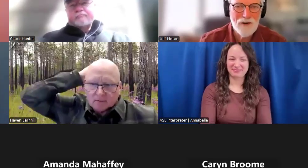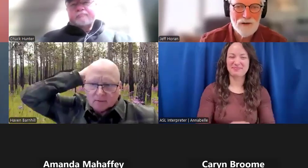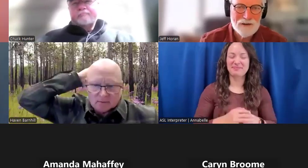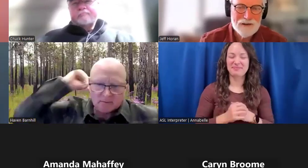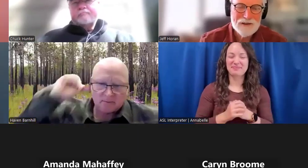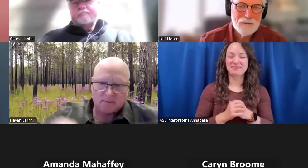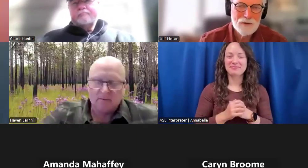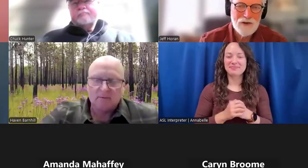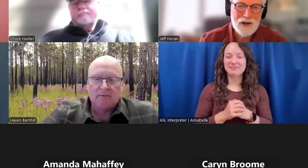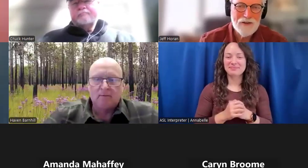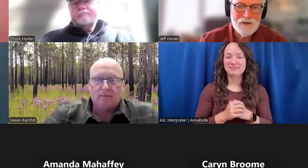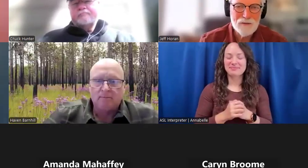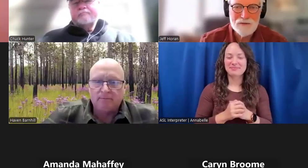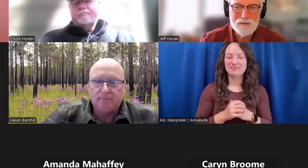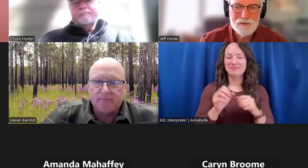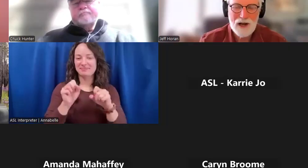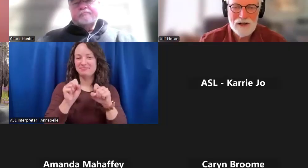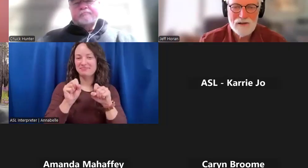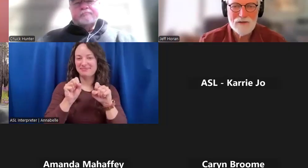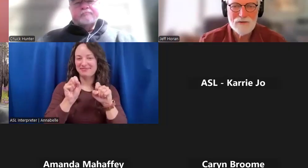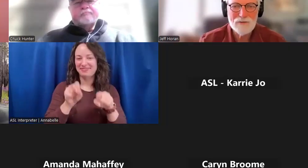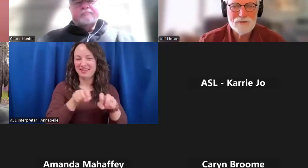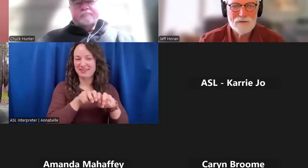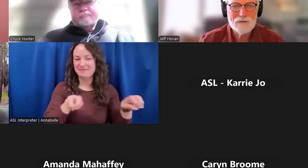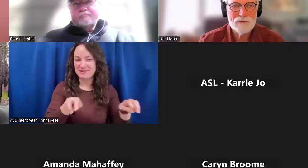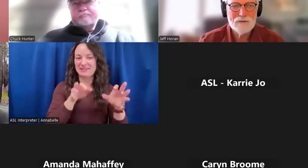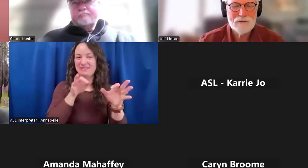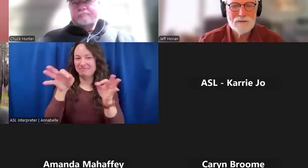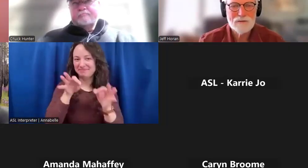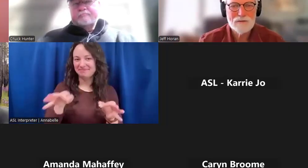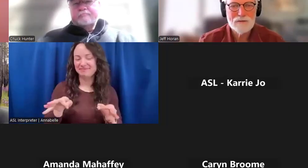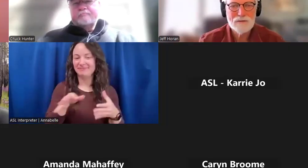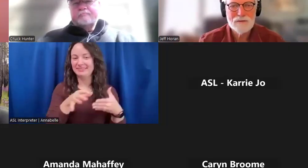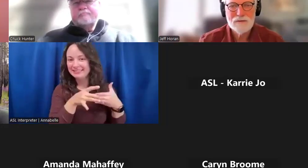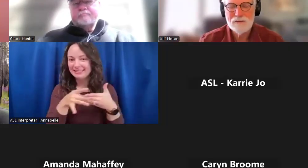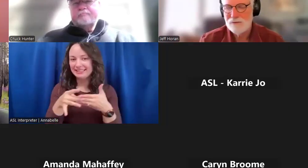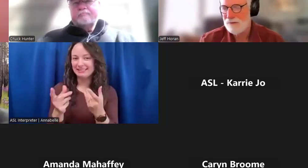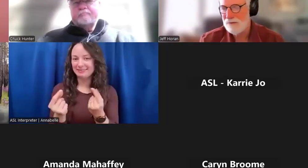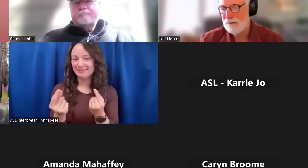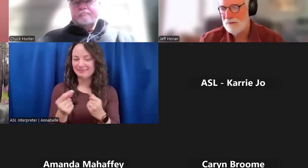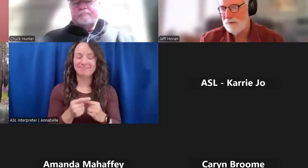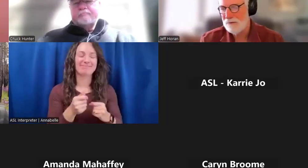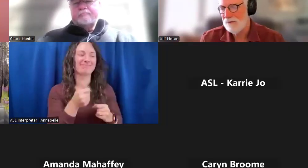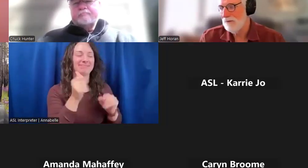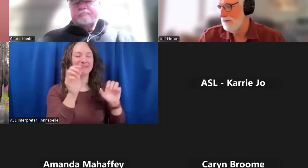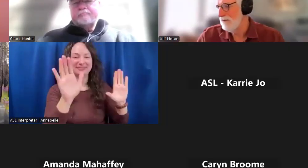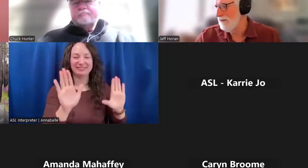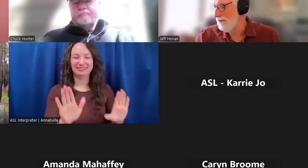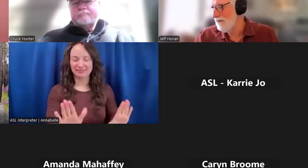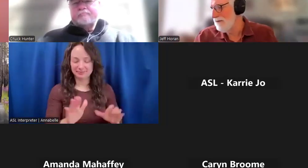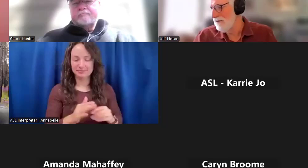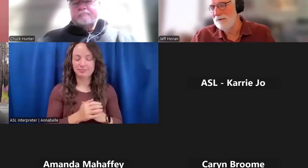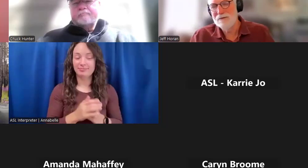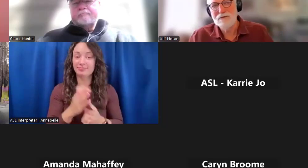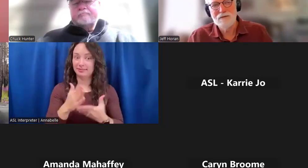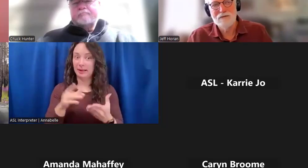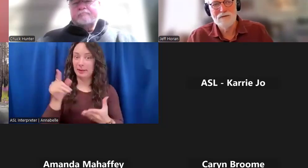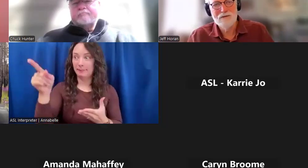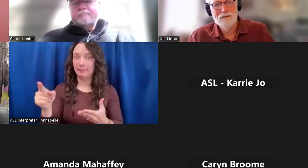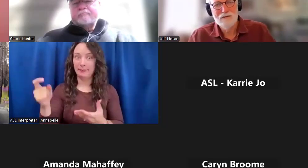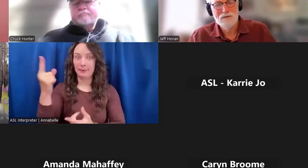our panel provide some guidance. Excellent. We're getting some good questions